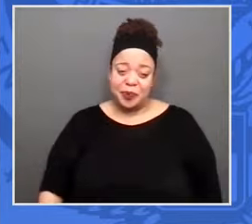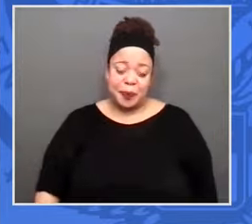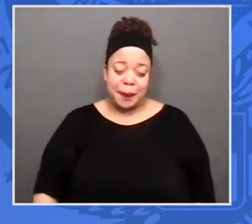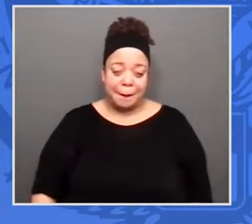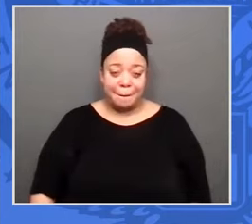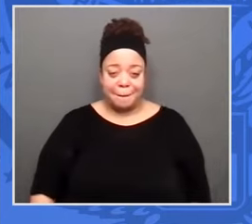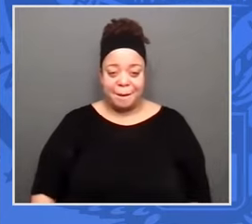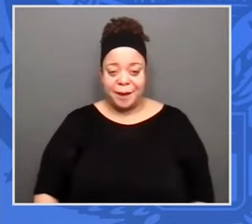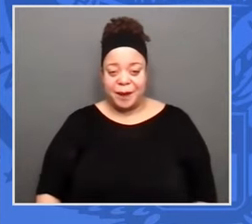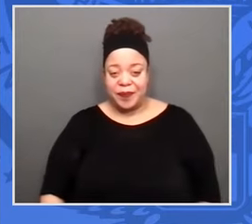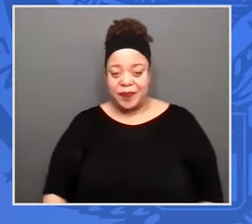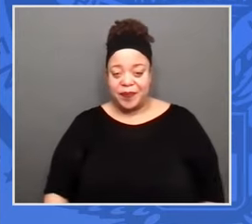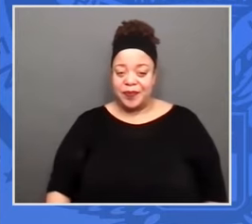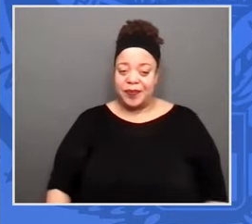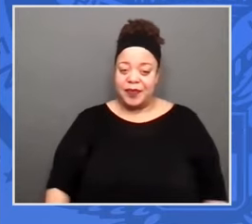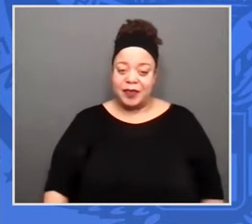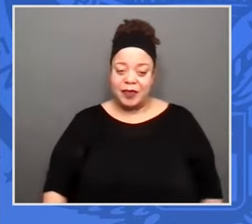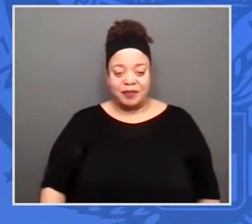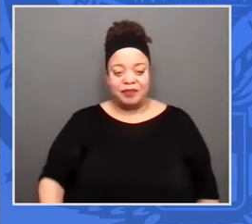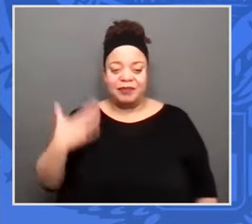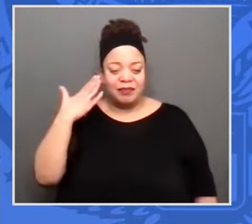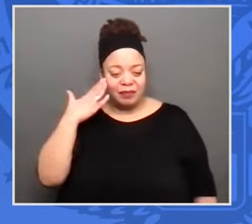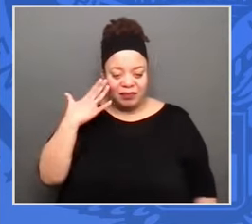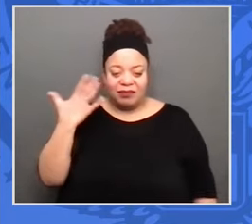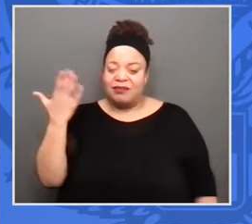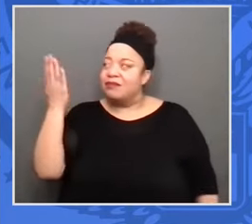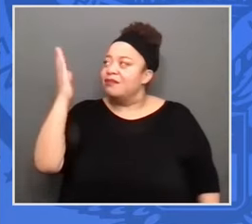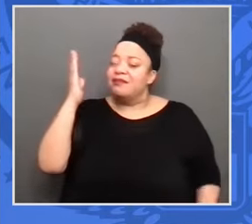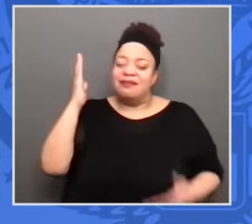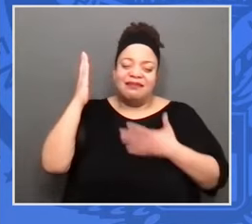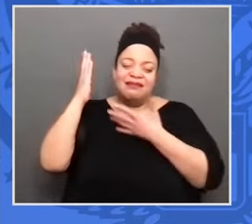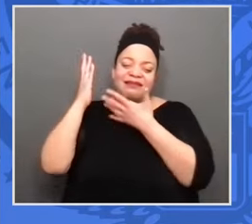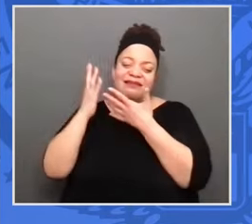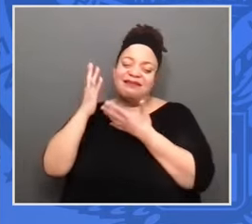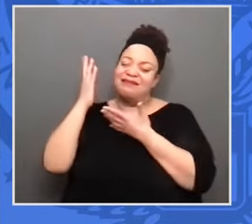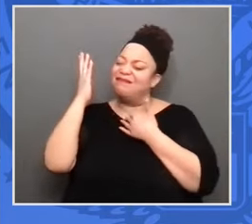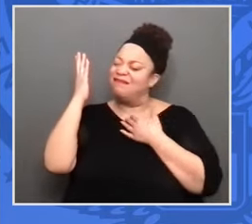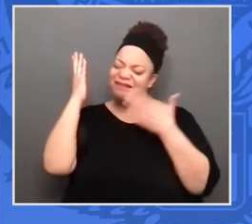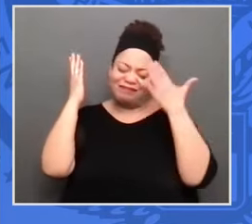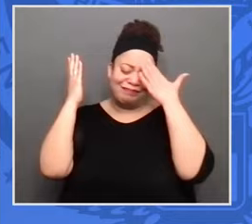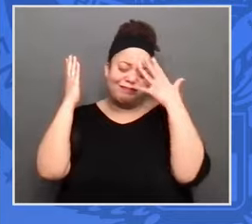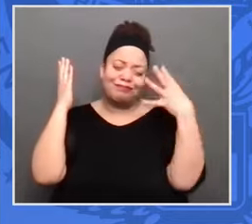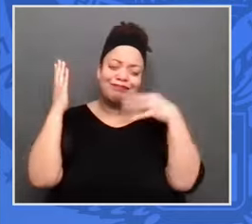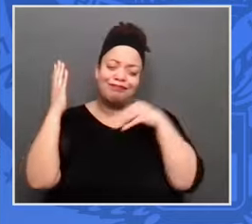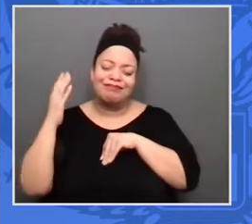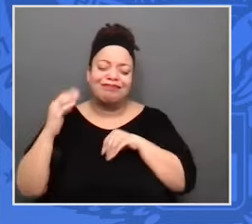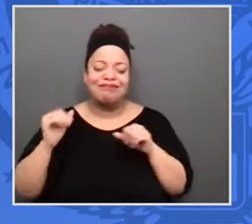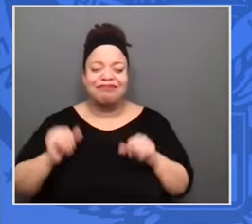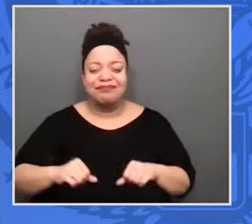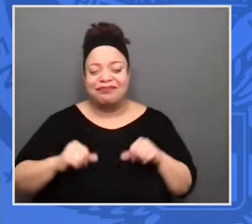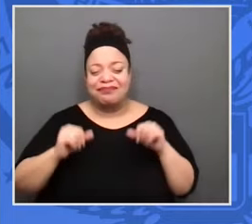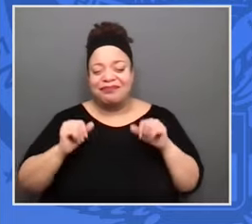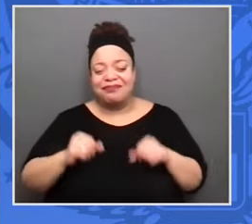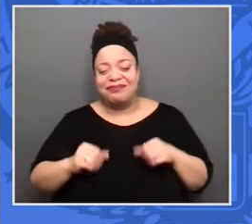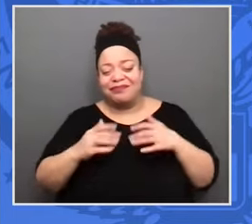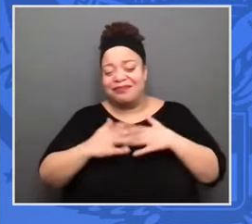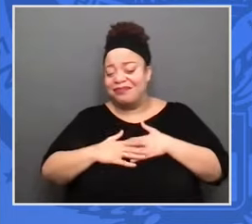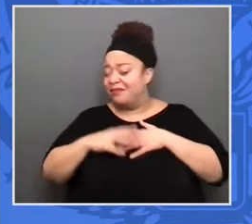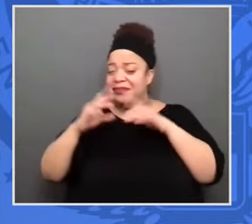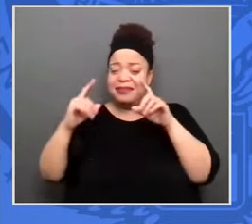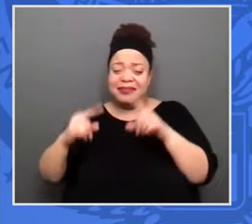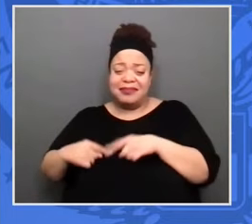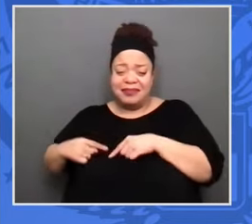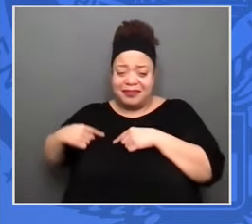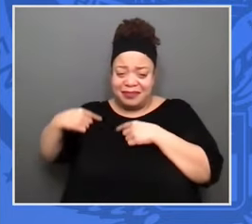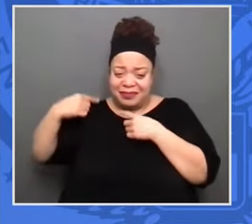hallelujah. I know that there's a God above. And all I've ever learned from love is